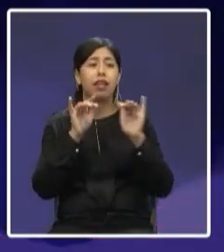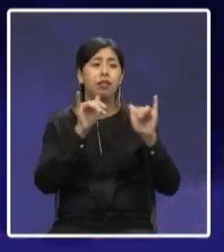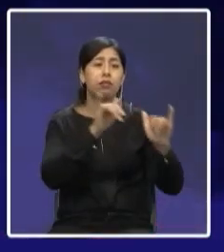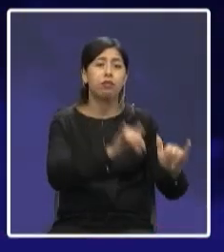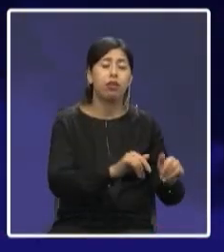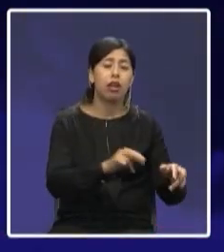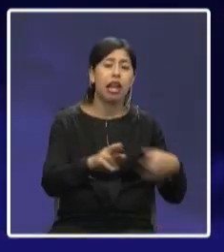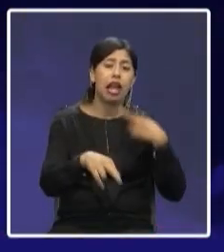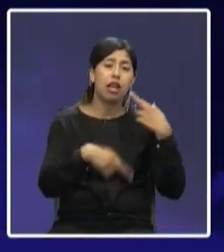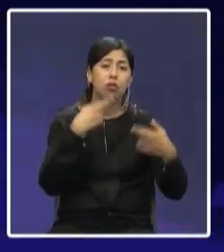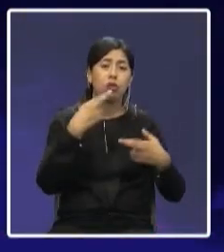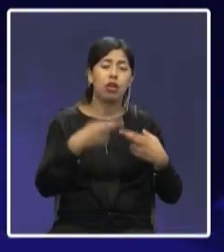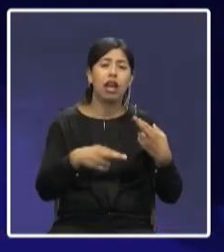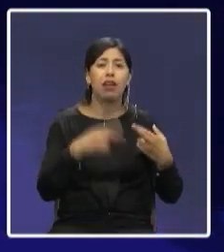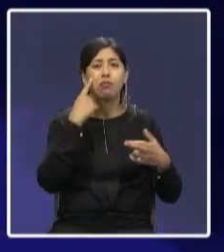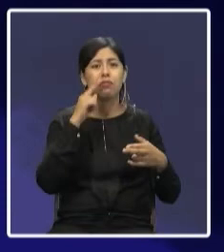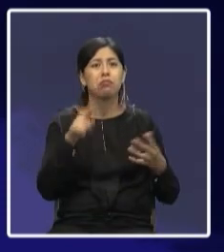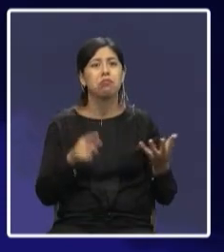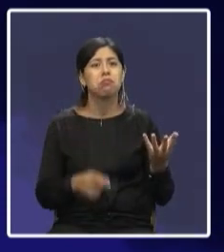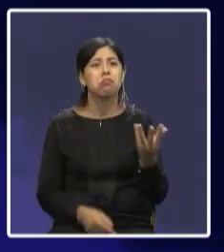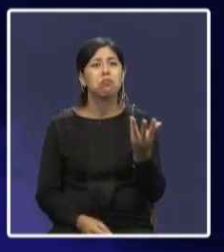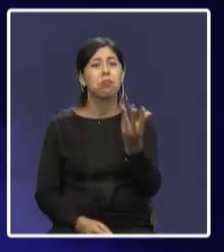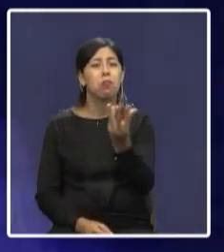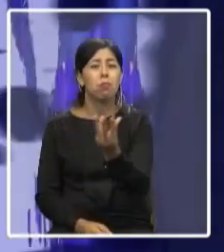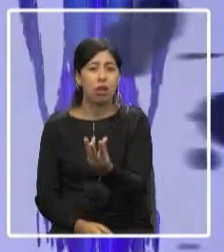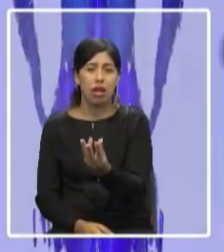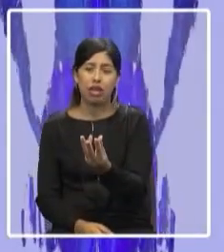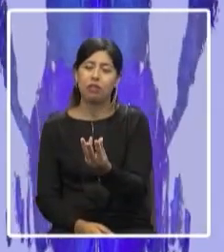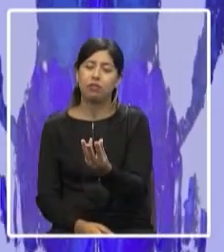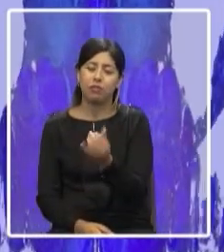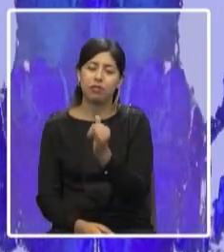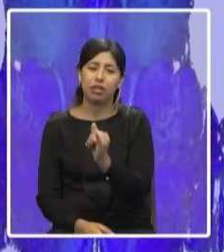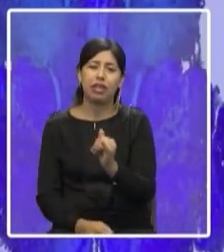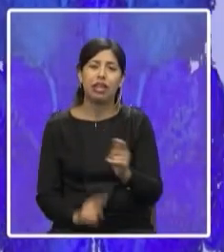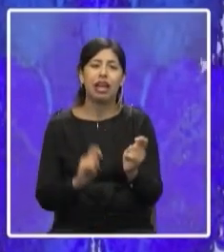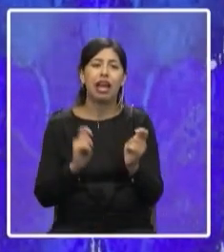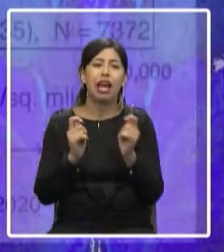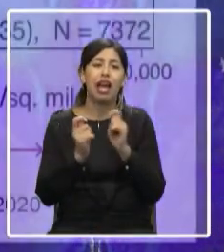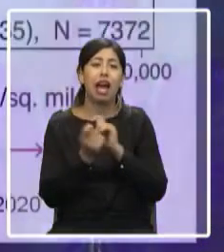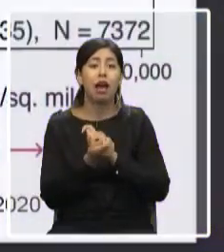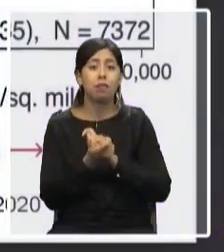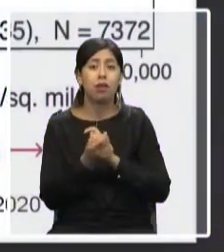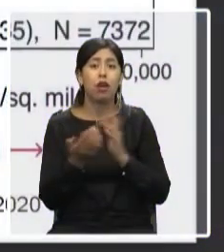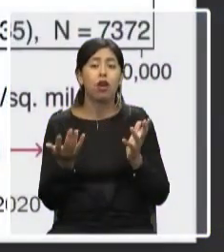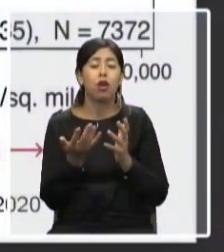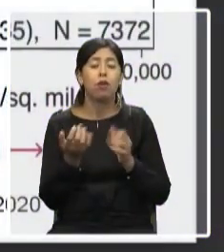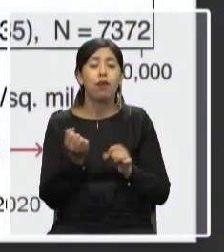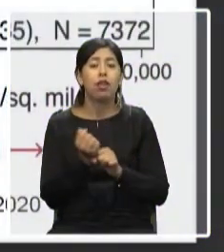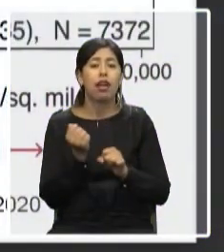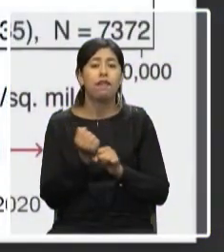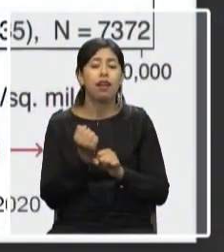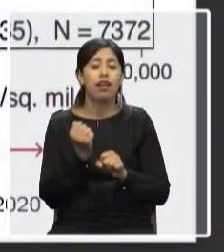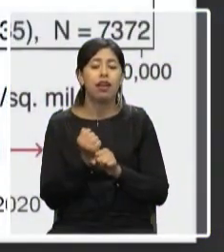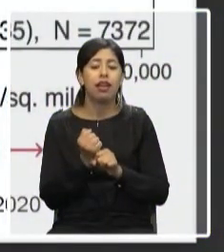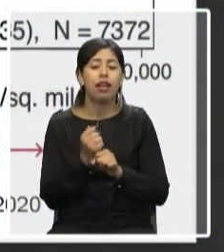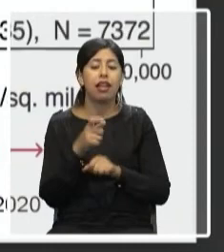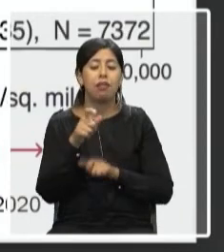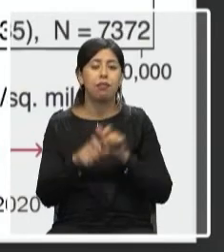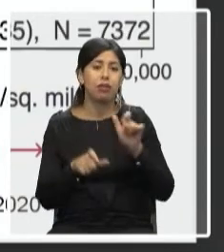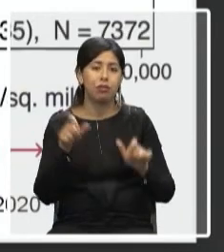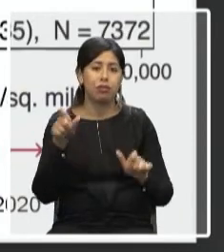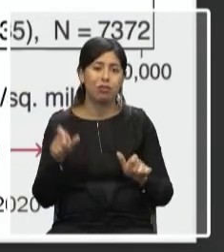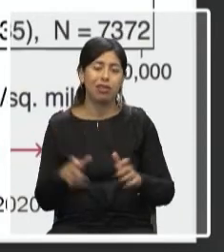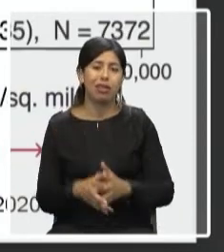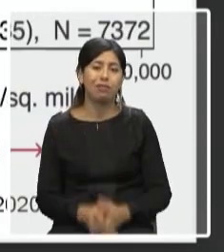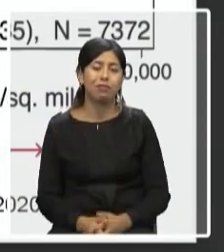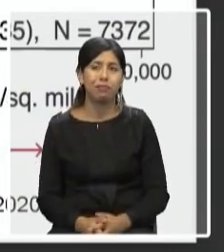Simultaneously, it changes the way that people work. This figure from a recent work by Barraro, Bloom, and Davis points out that people who